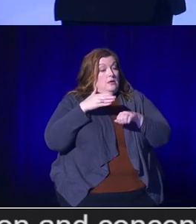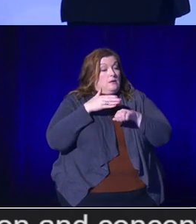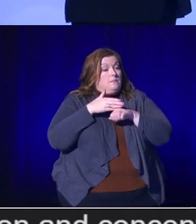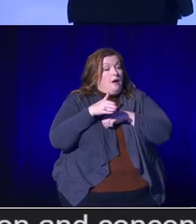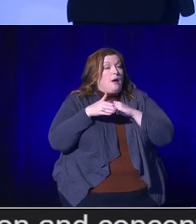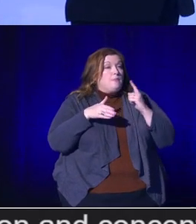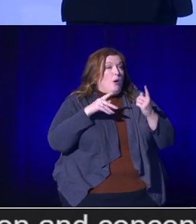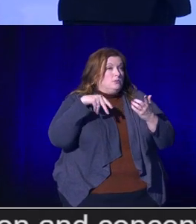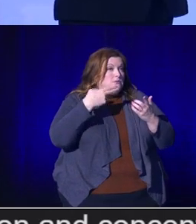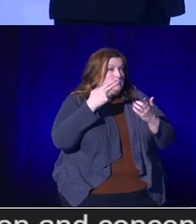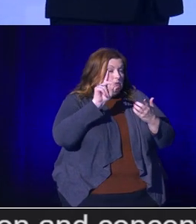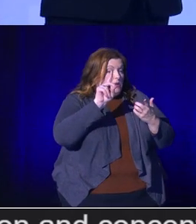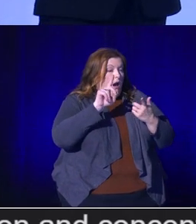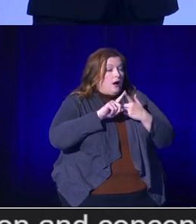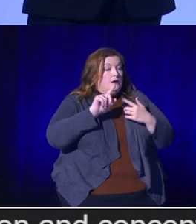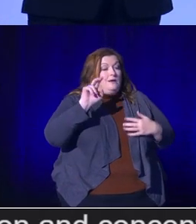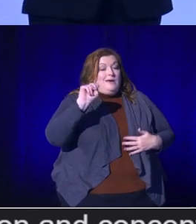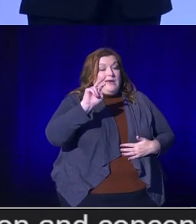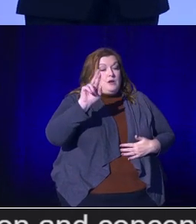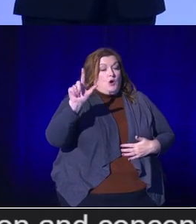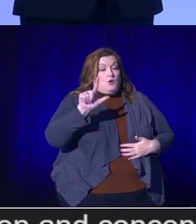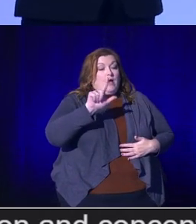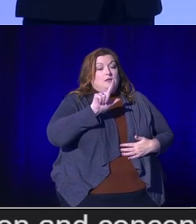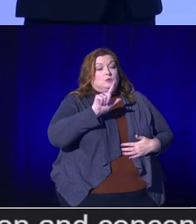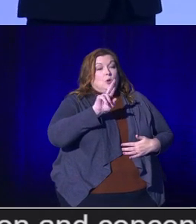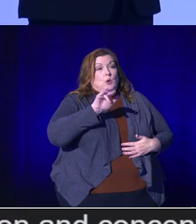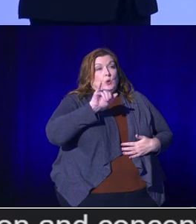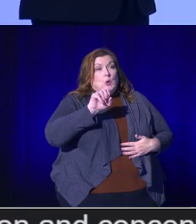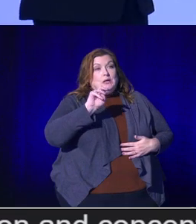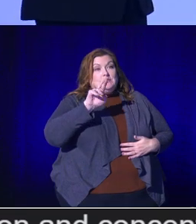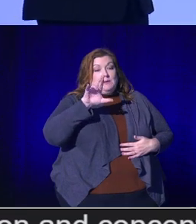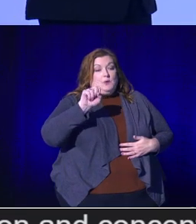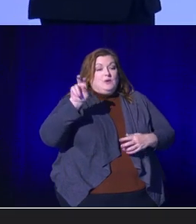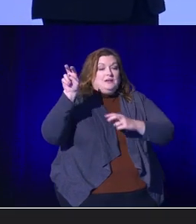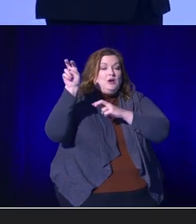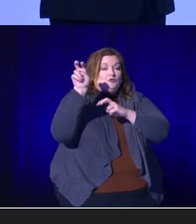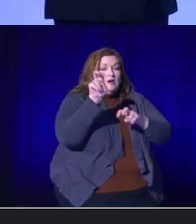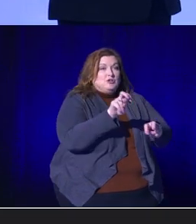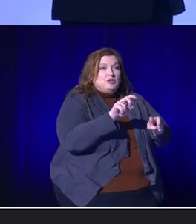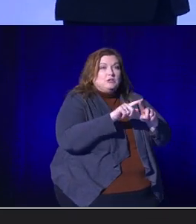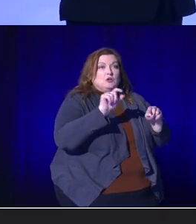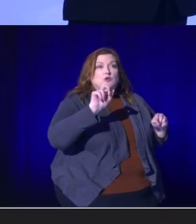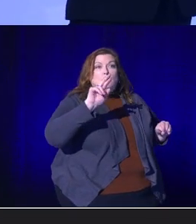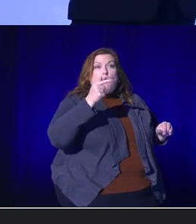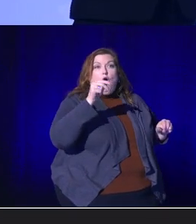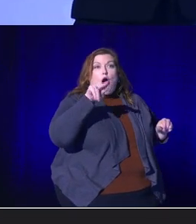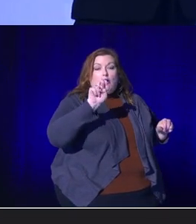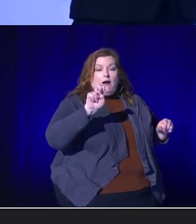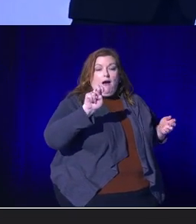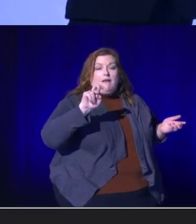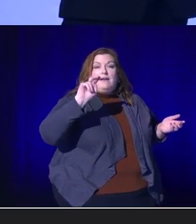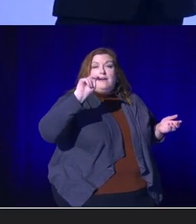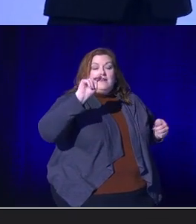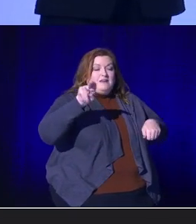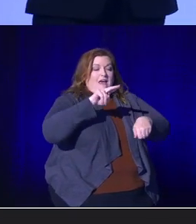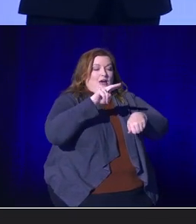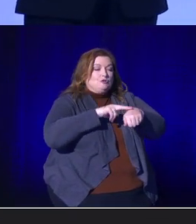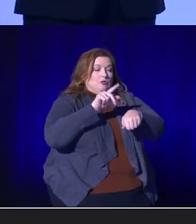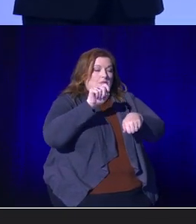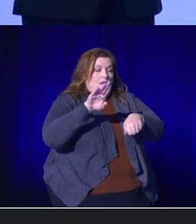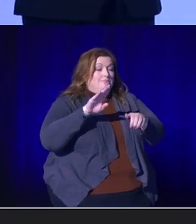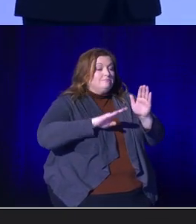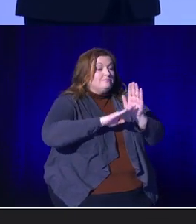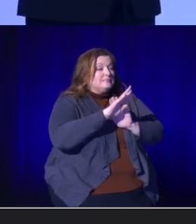at NRL, Lewis Morris, who's now transitioning to Argonne National Lab, developed this very simple H-cell